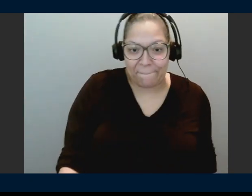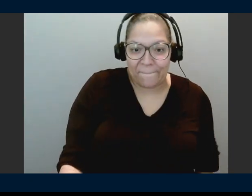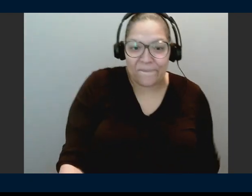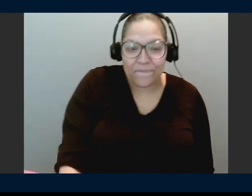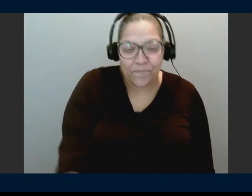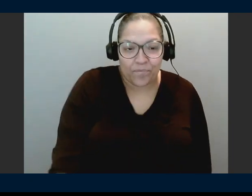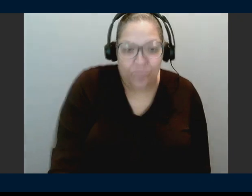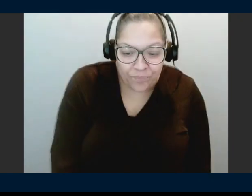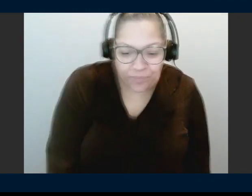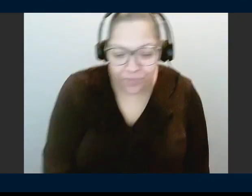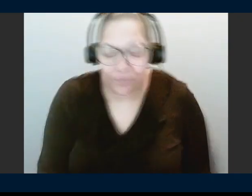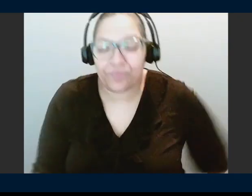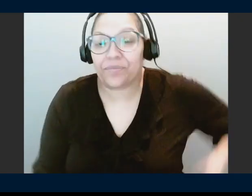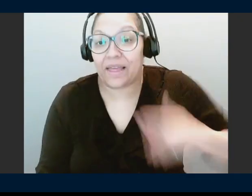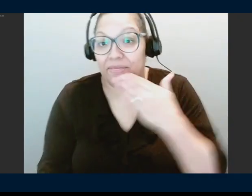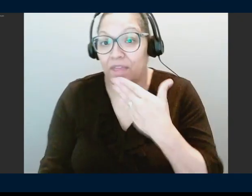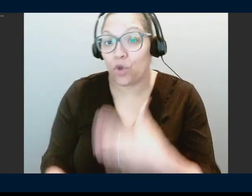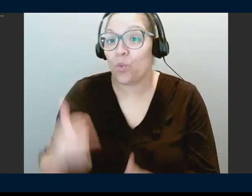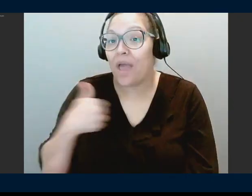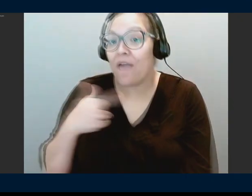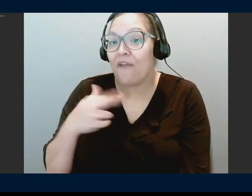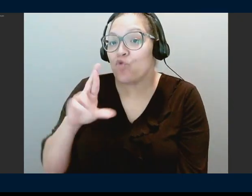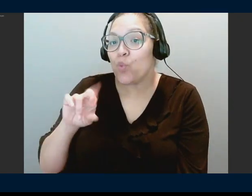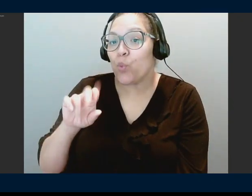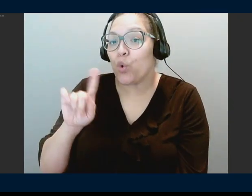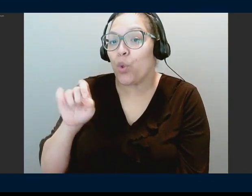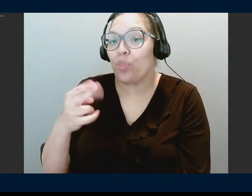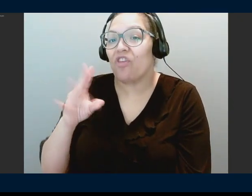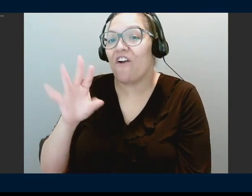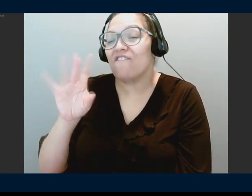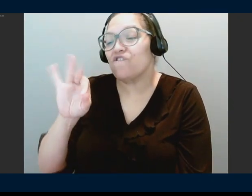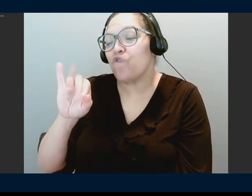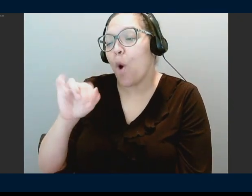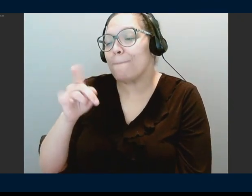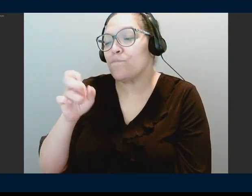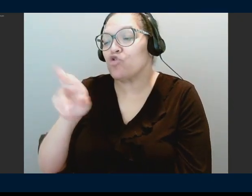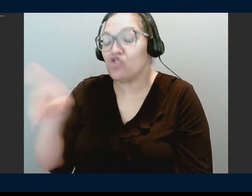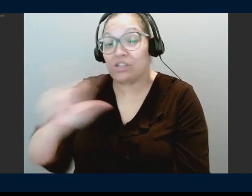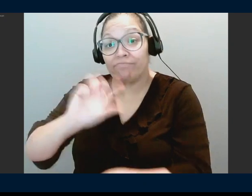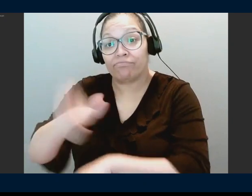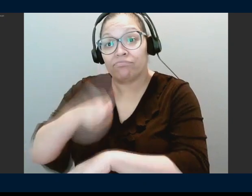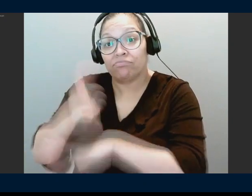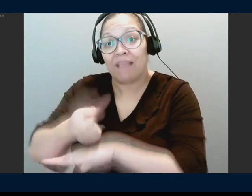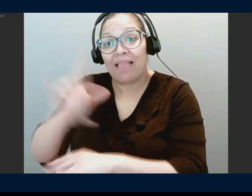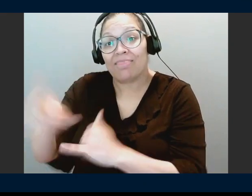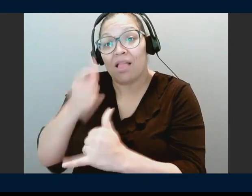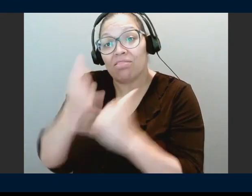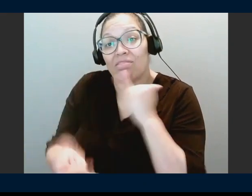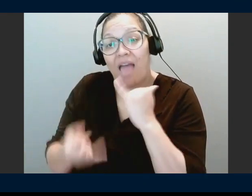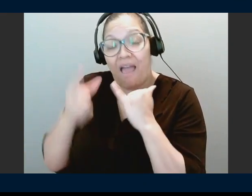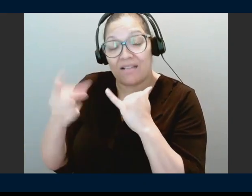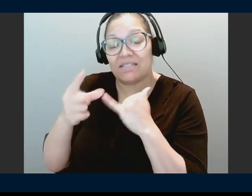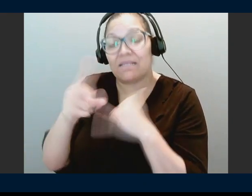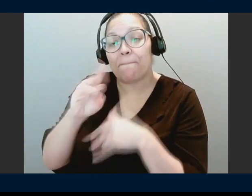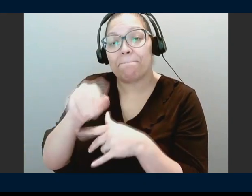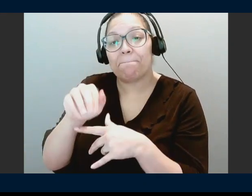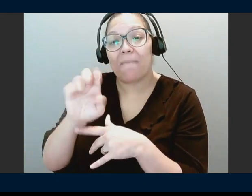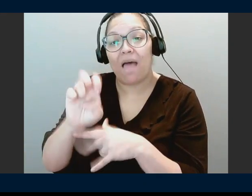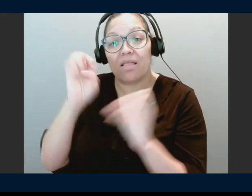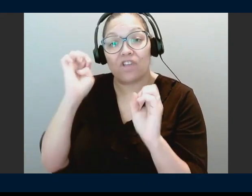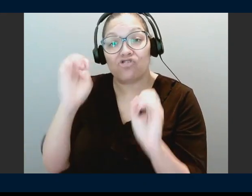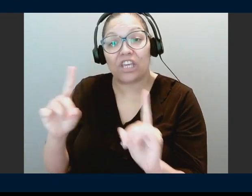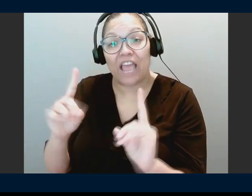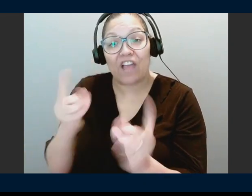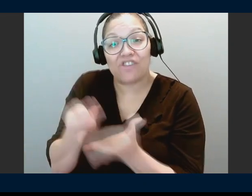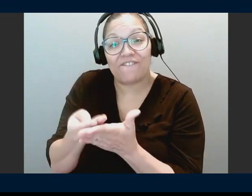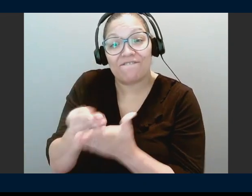Thank you so much. Next, we have Ruth Farmer, who is the founder and CEO of the Last Mile Education Fund. Please give